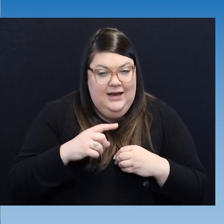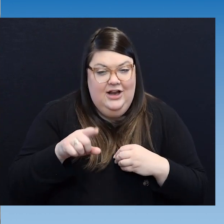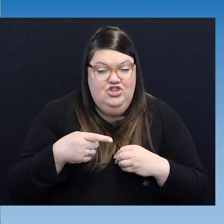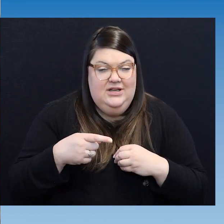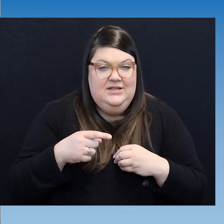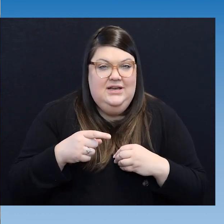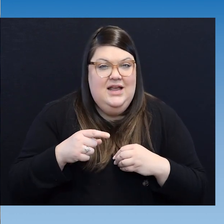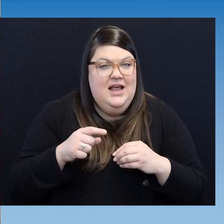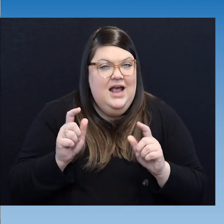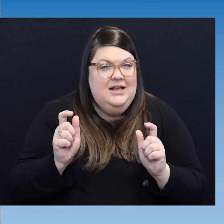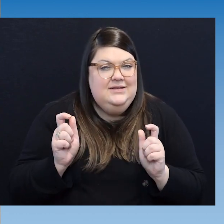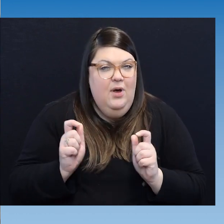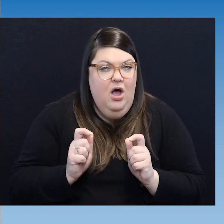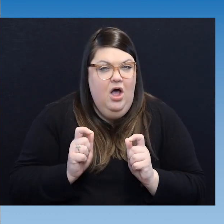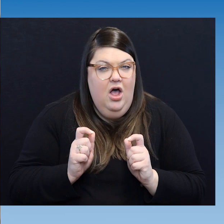just